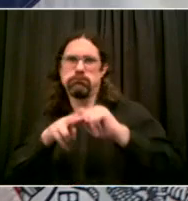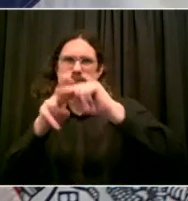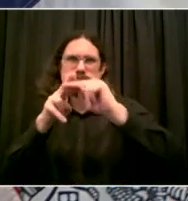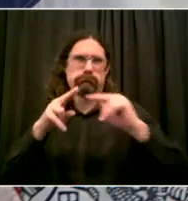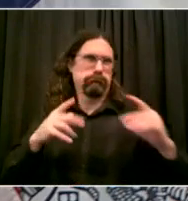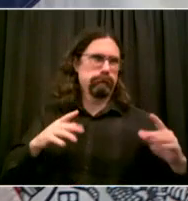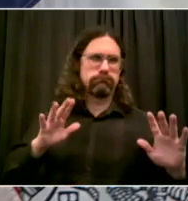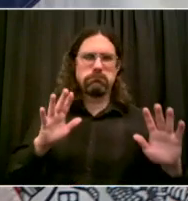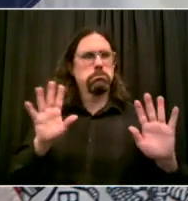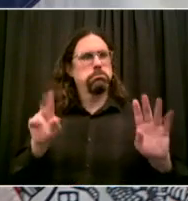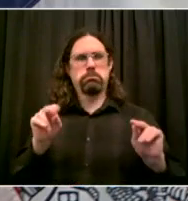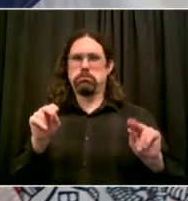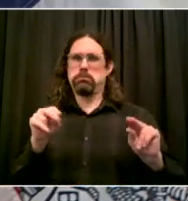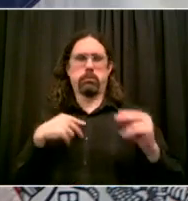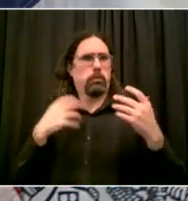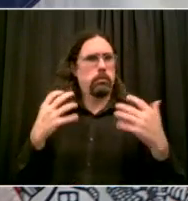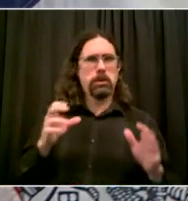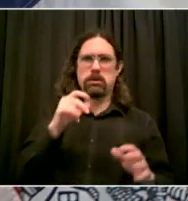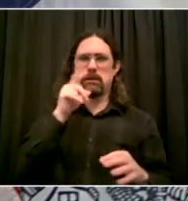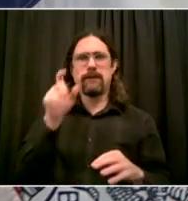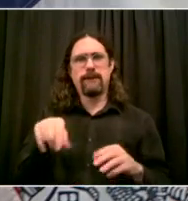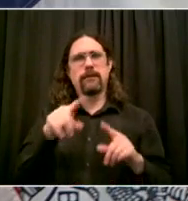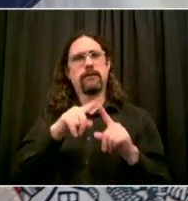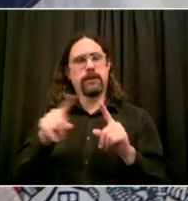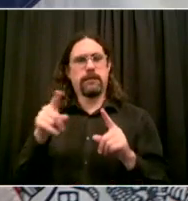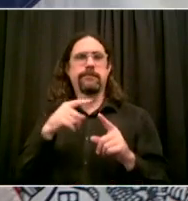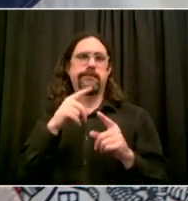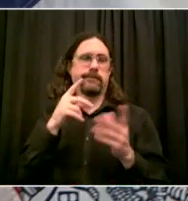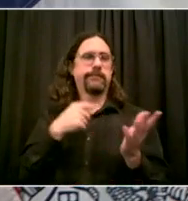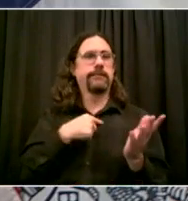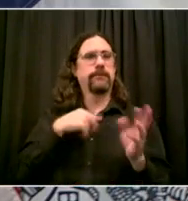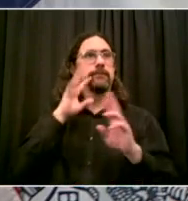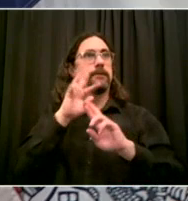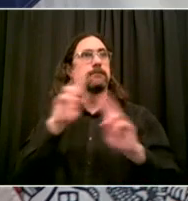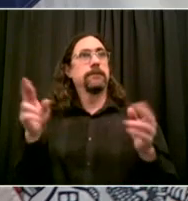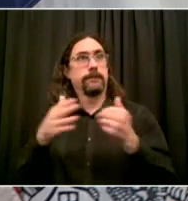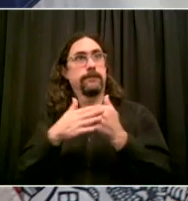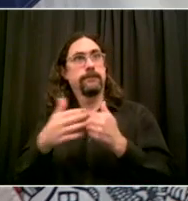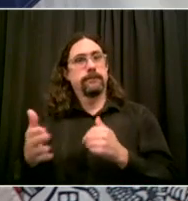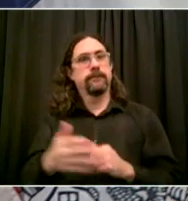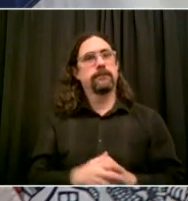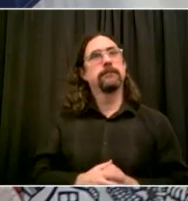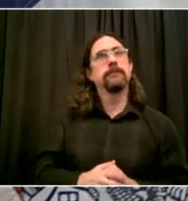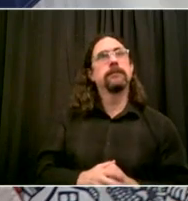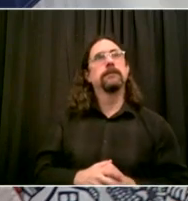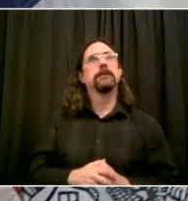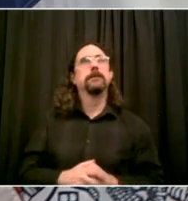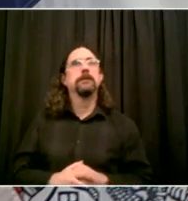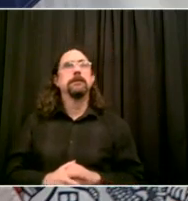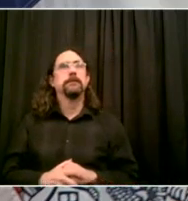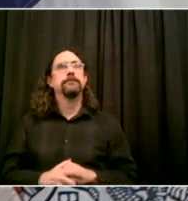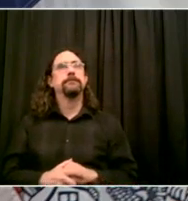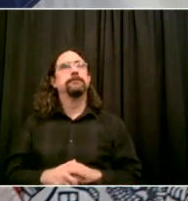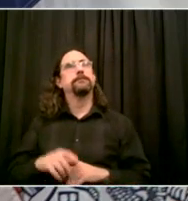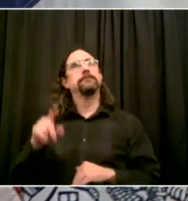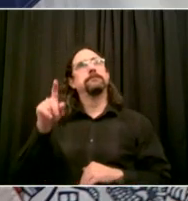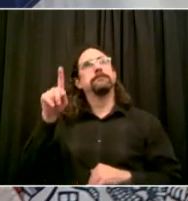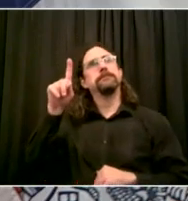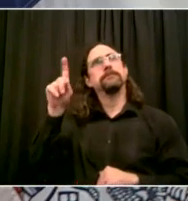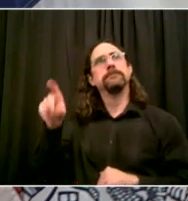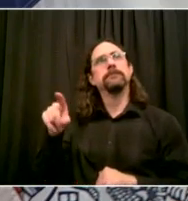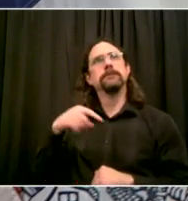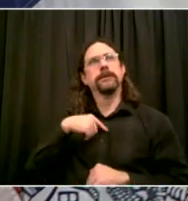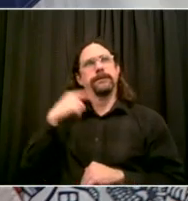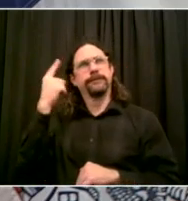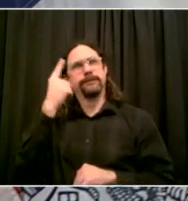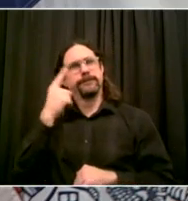Good morning, Mr. Mayor. I'm just wondering, you have specifically said in the past that indoor dining should close when we're over 2%